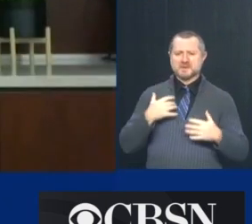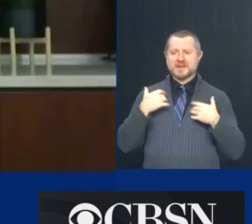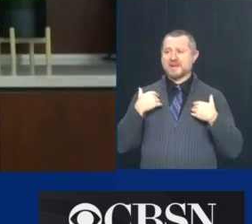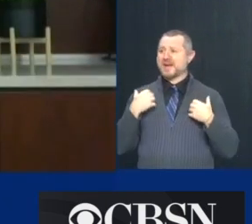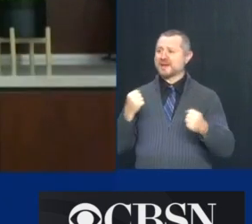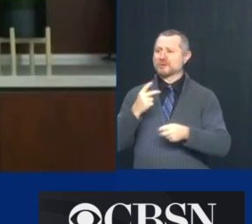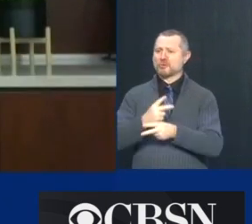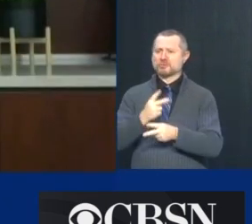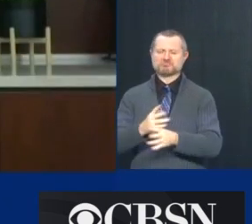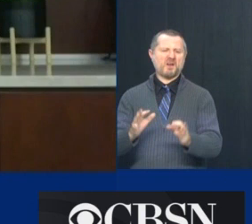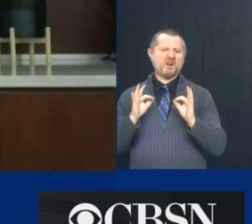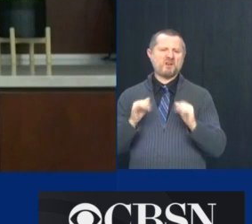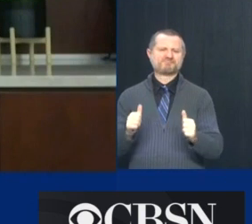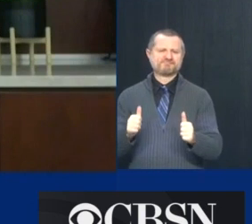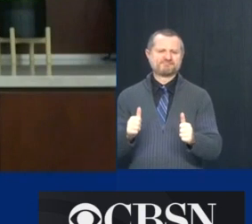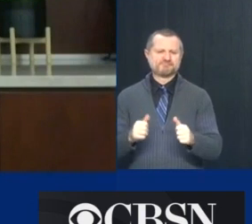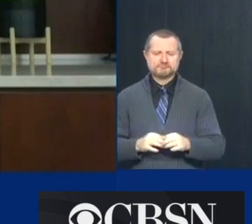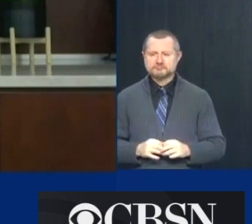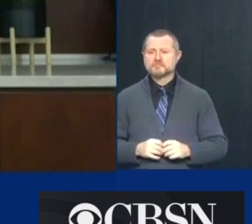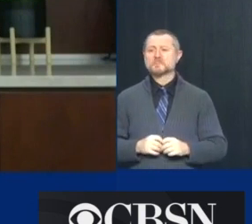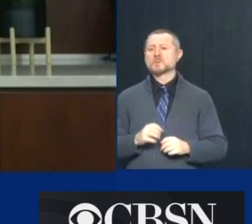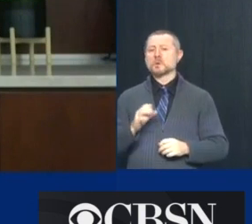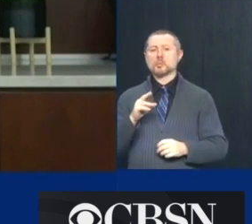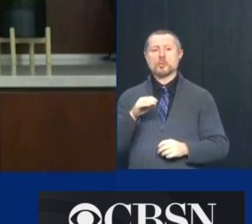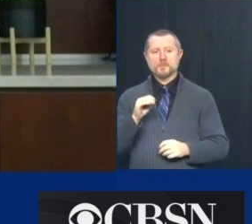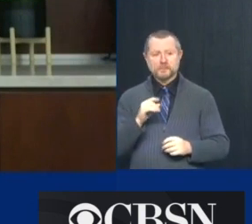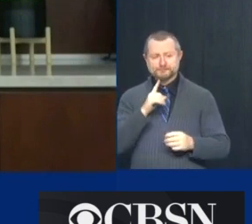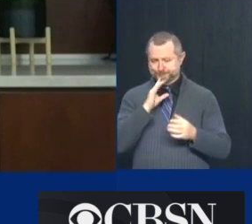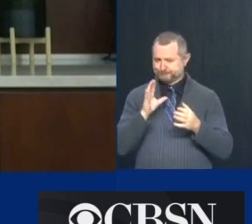hands. Well, Ken,